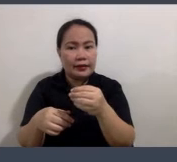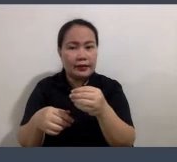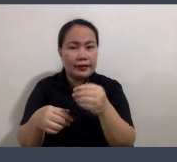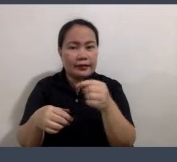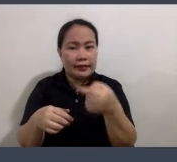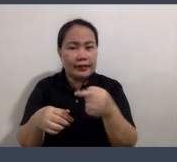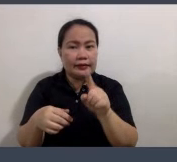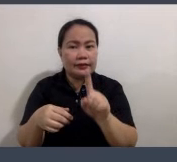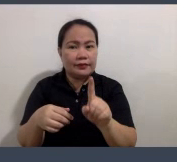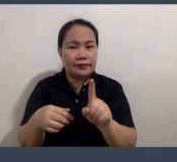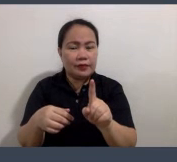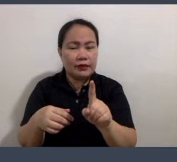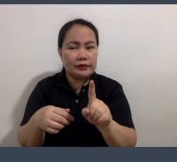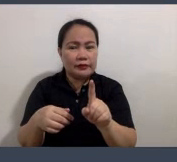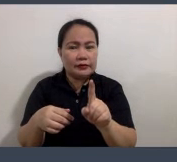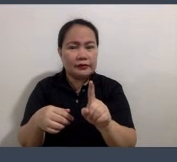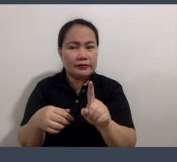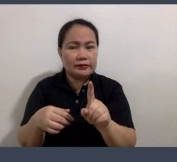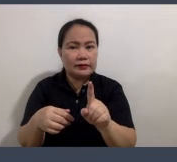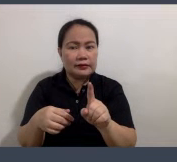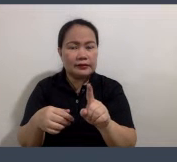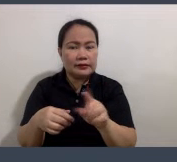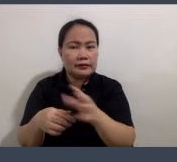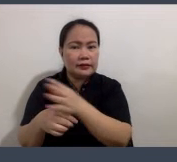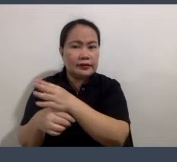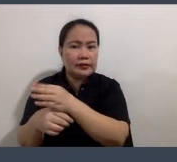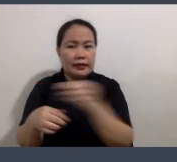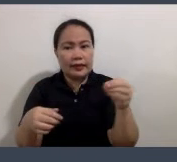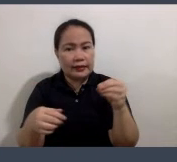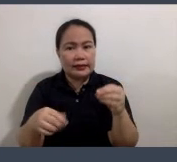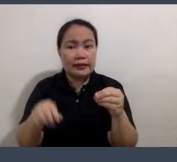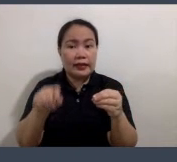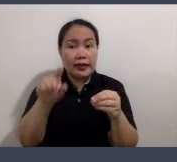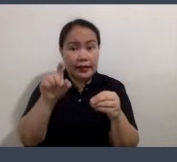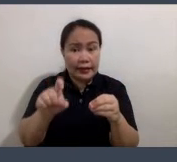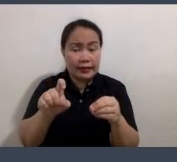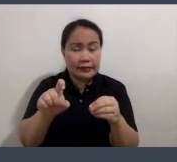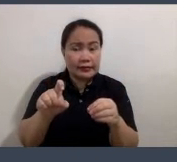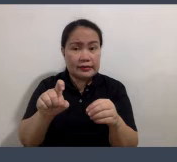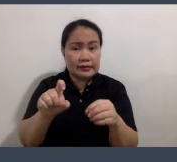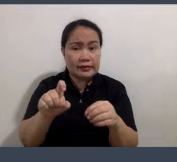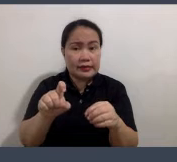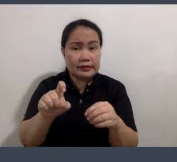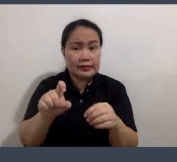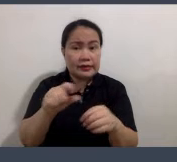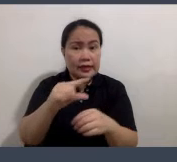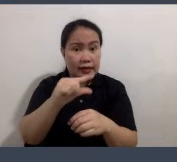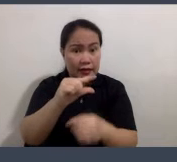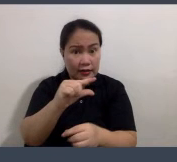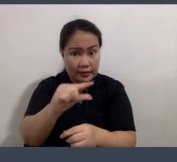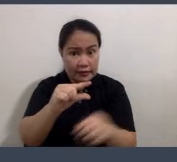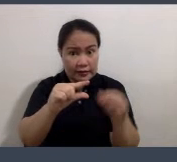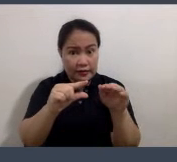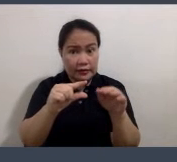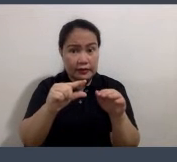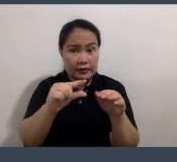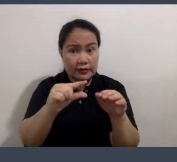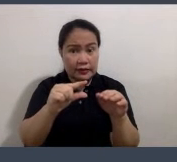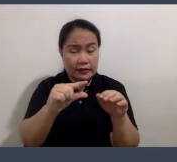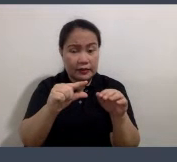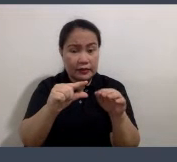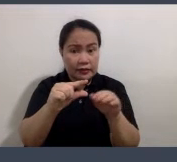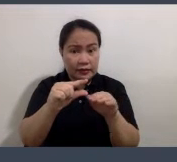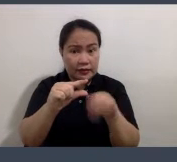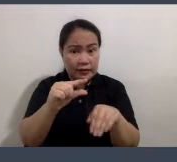negative 1. And x is less than or equal to positive 2. So, ito